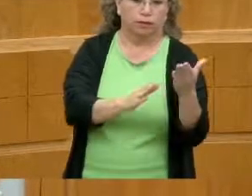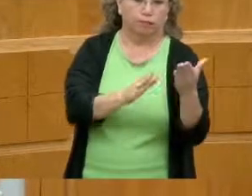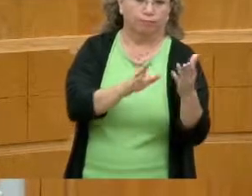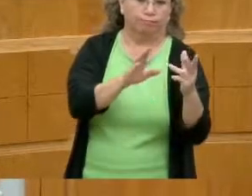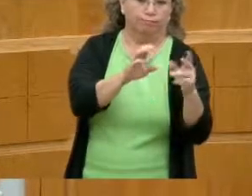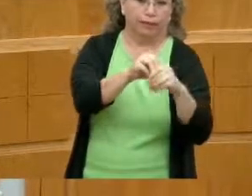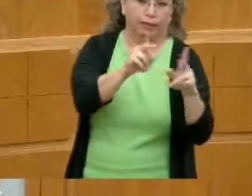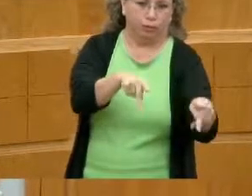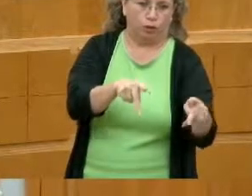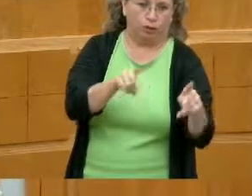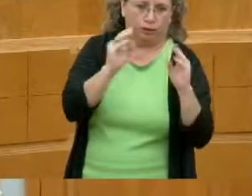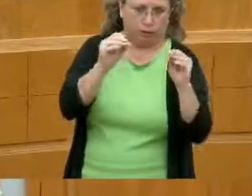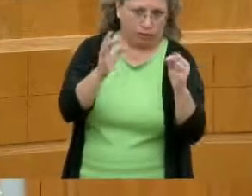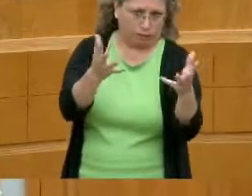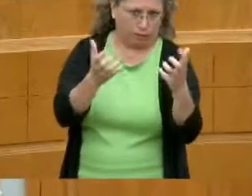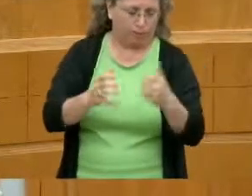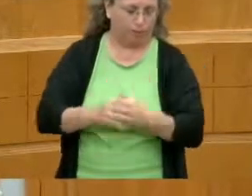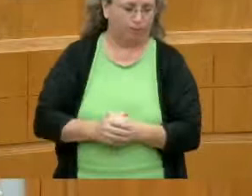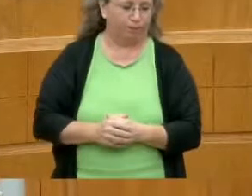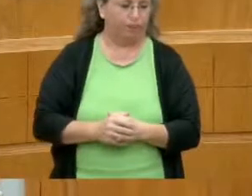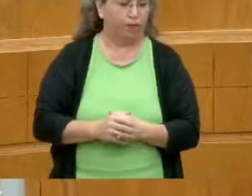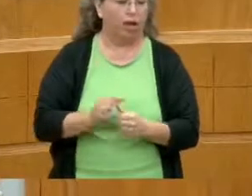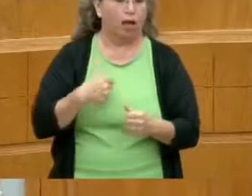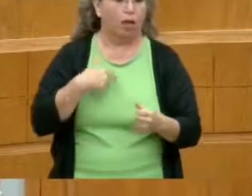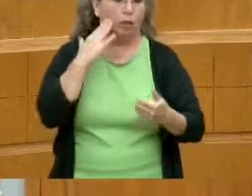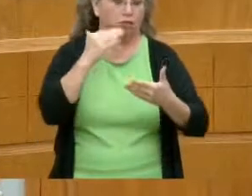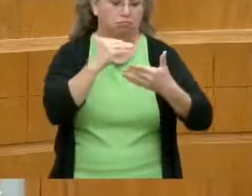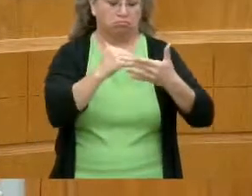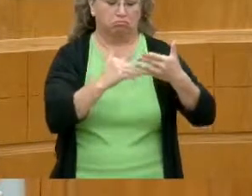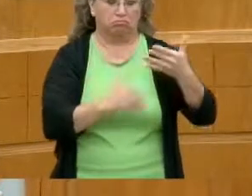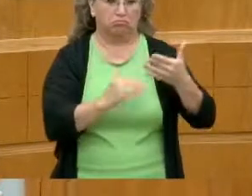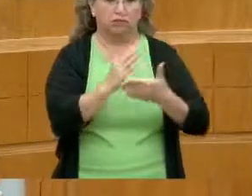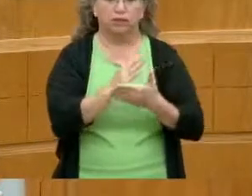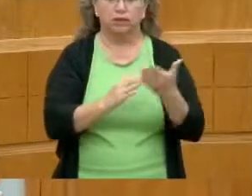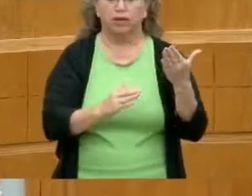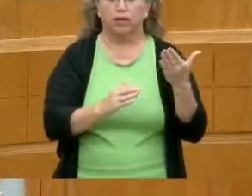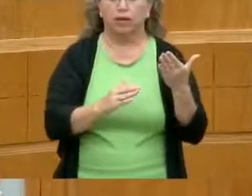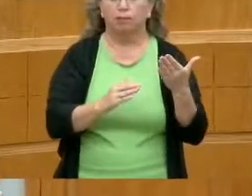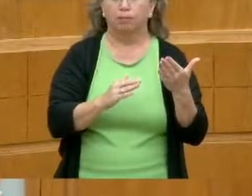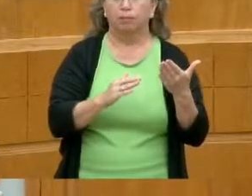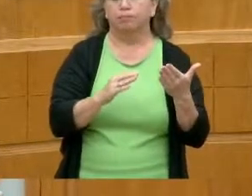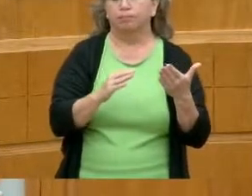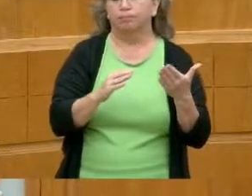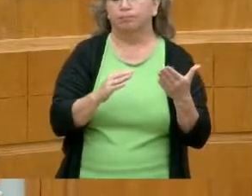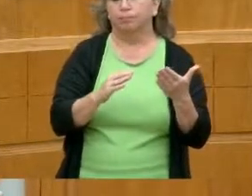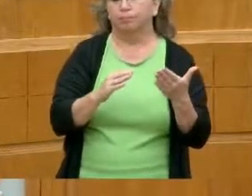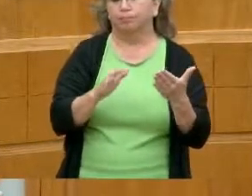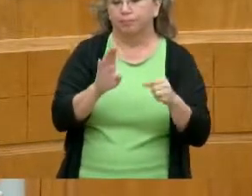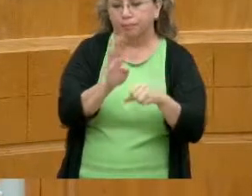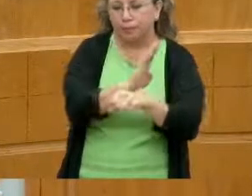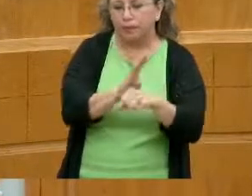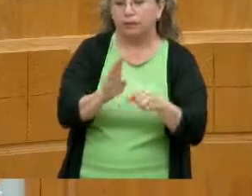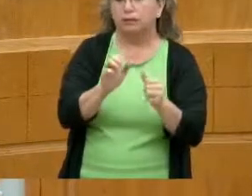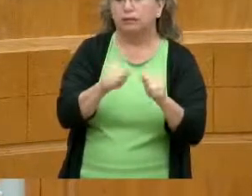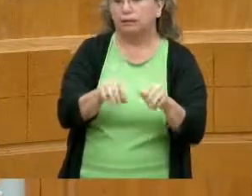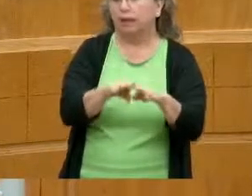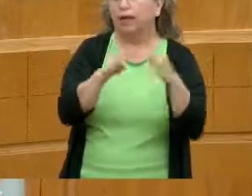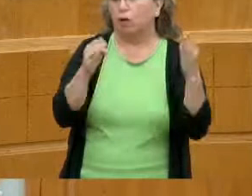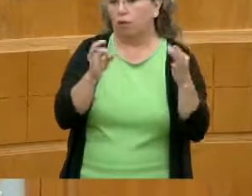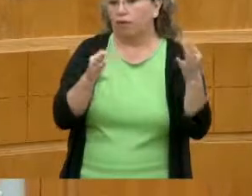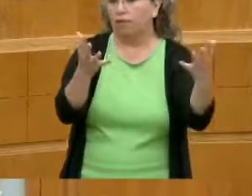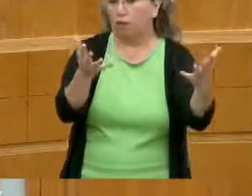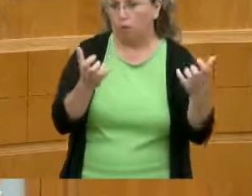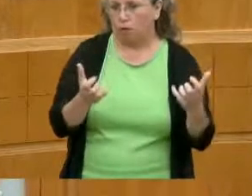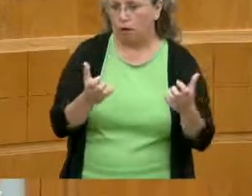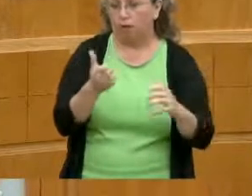over of the following services and activities that may be open, that can open, not may, but that will or can open if they want under Phase